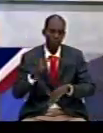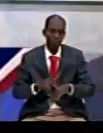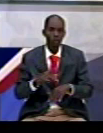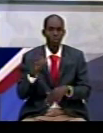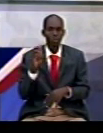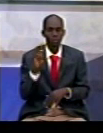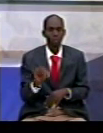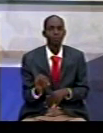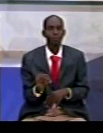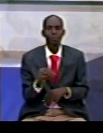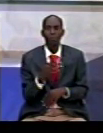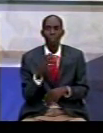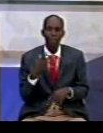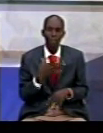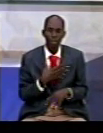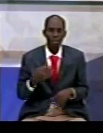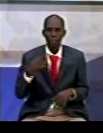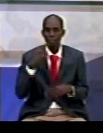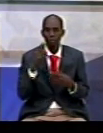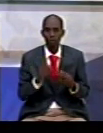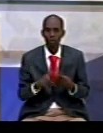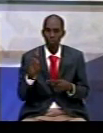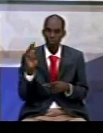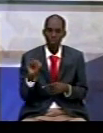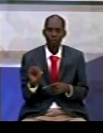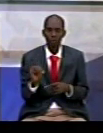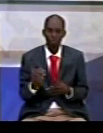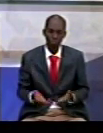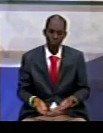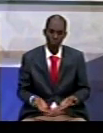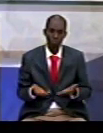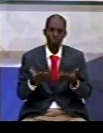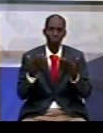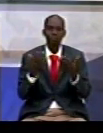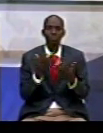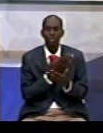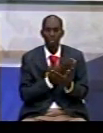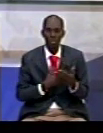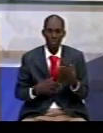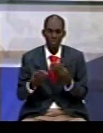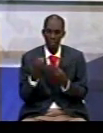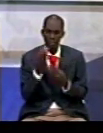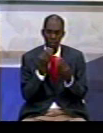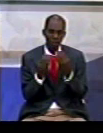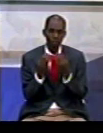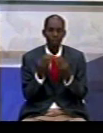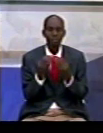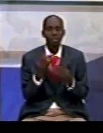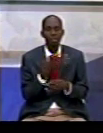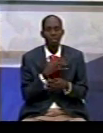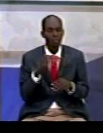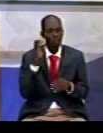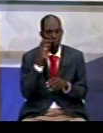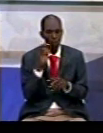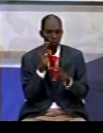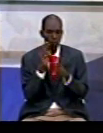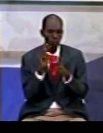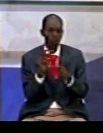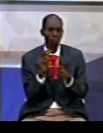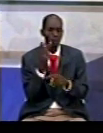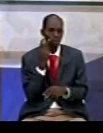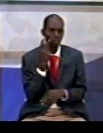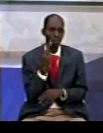touched him, and said unto him, arise and eat. And he looked, and